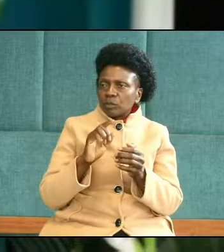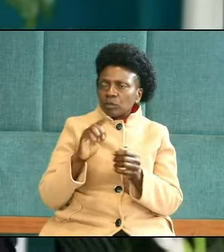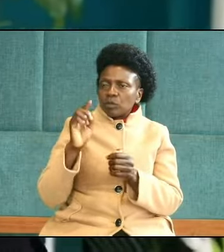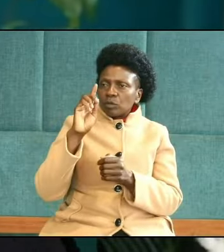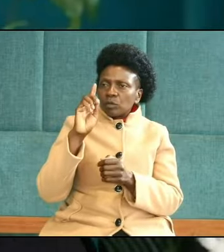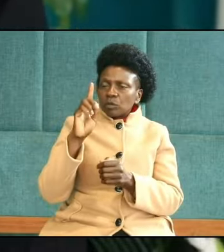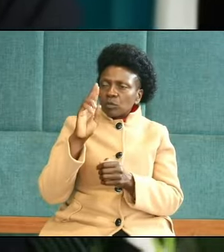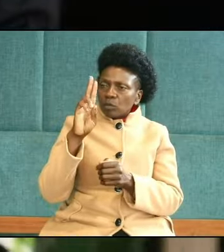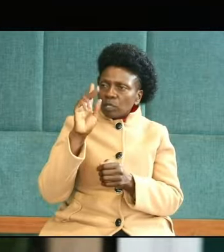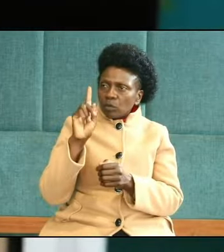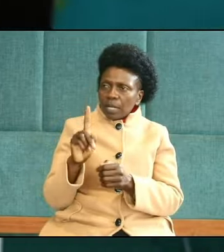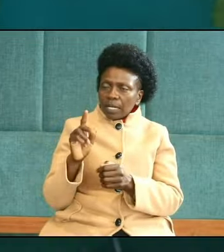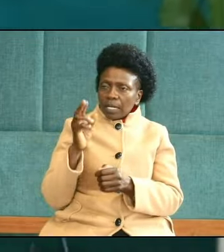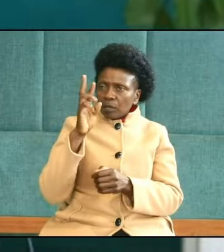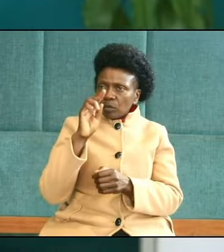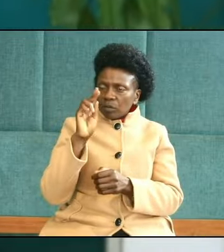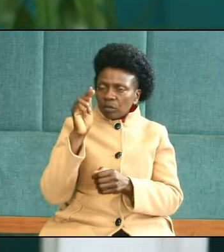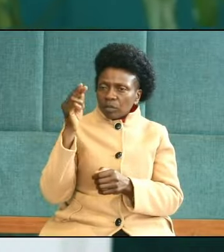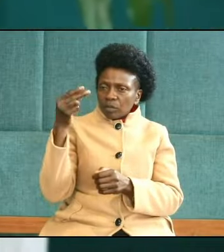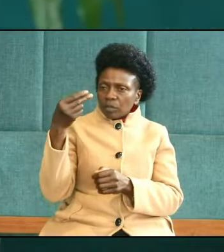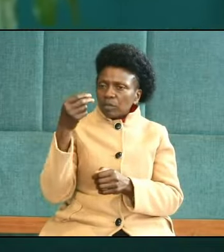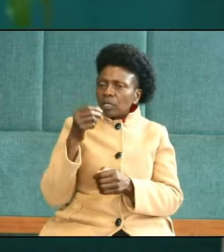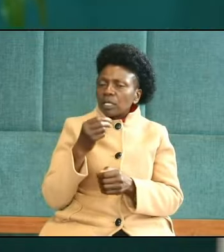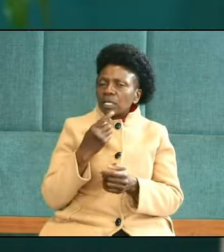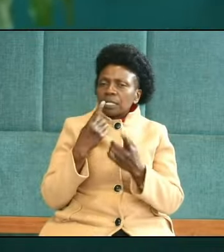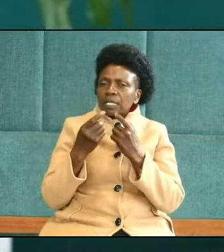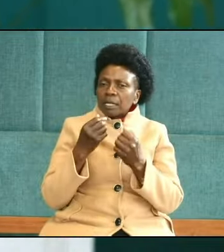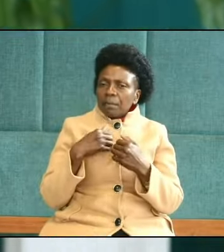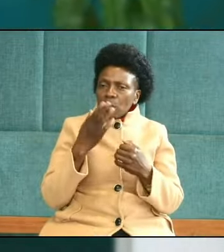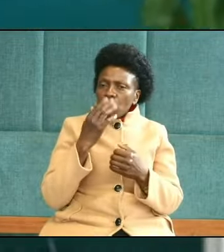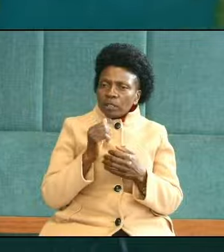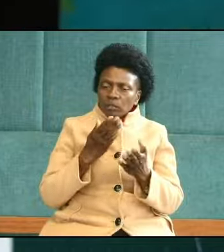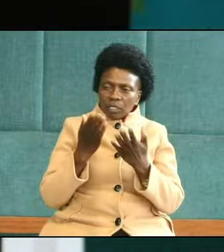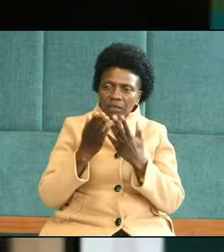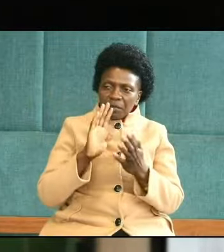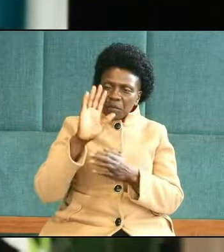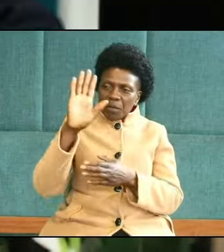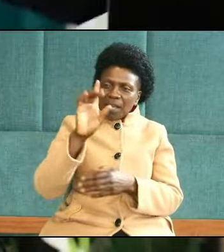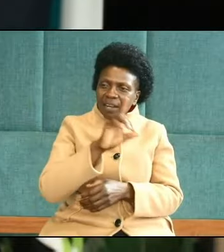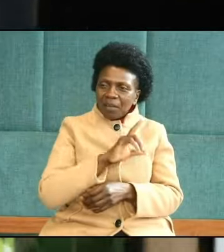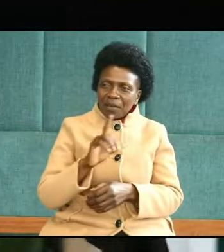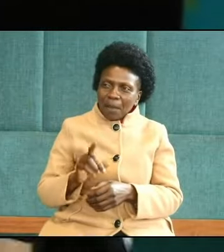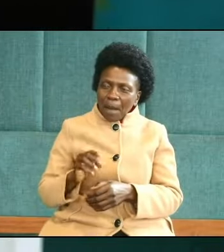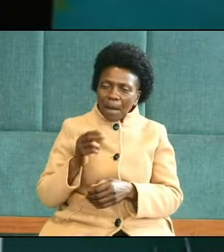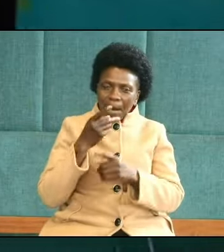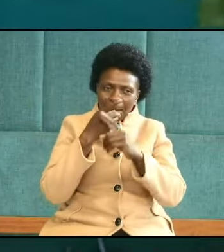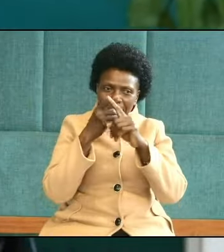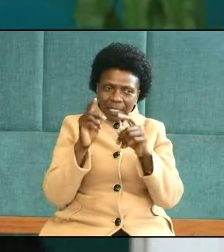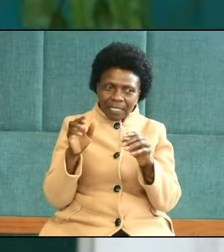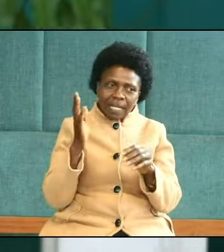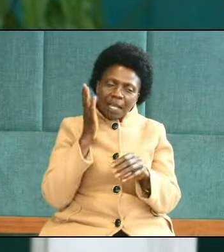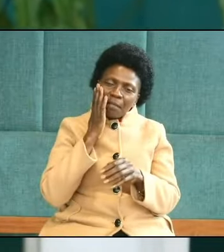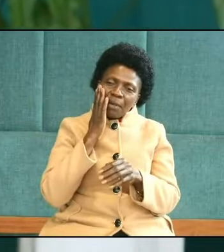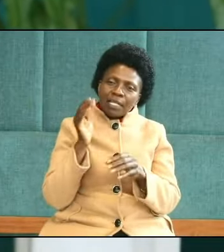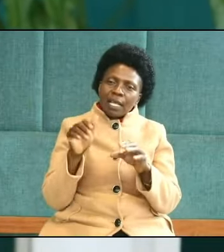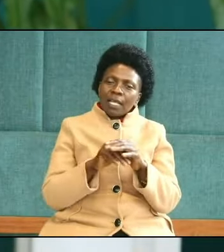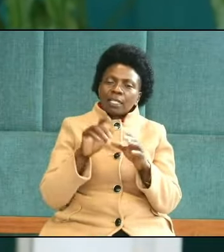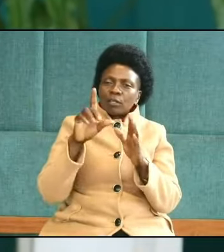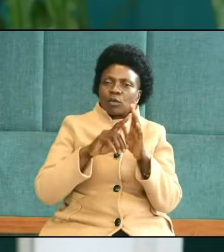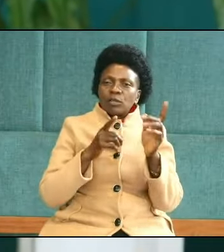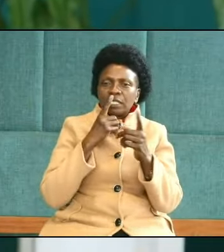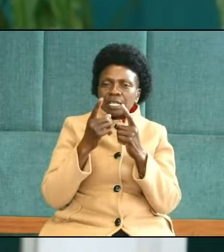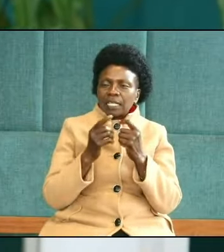Ruth had just said, I want to serve your God. Naomi says, God is terrible. What's happening